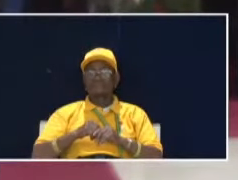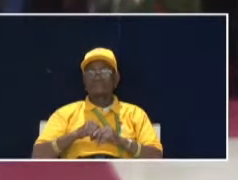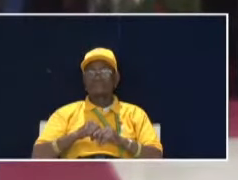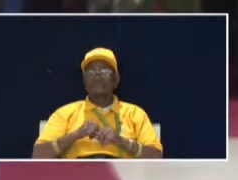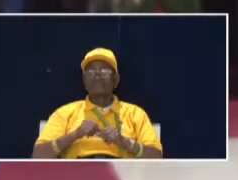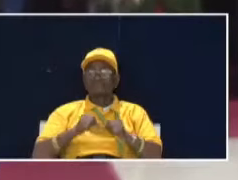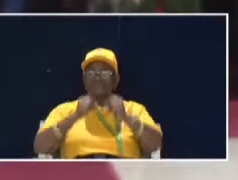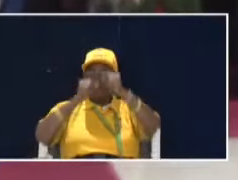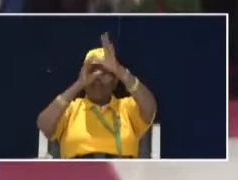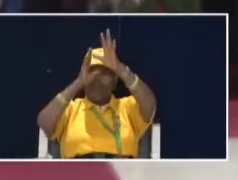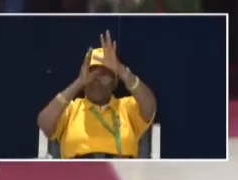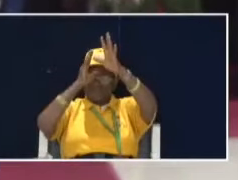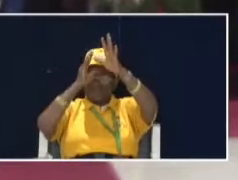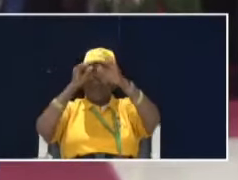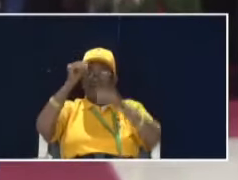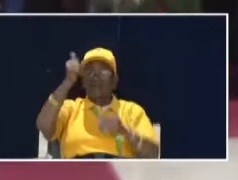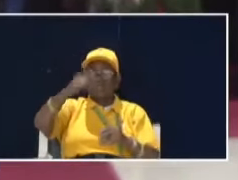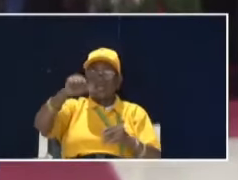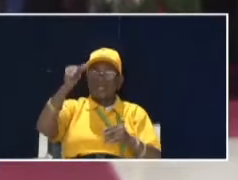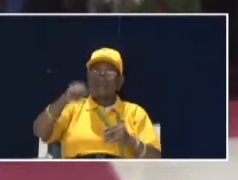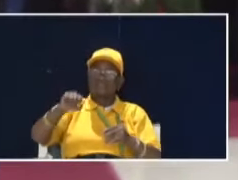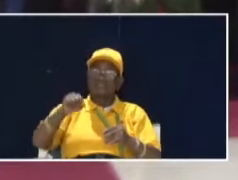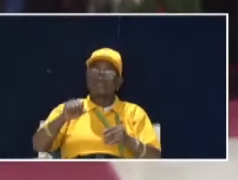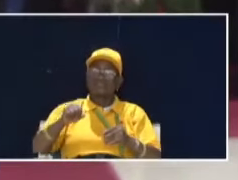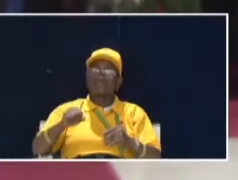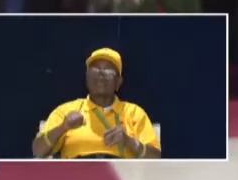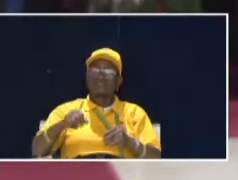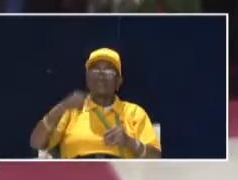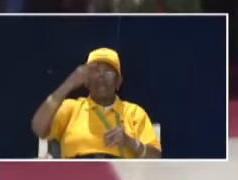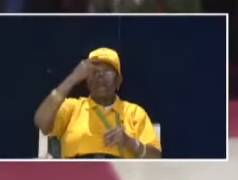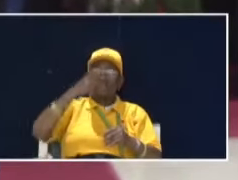Father, any Pharaoh left in my life,